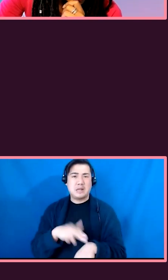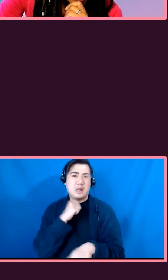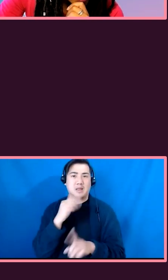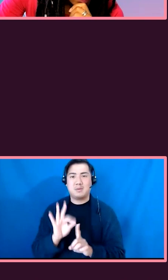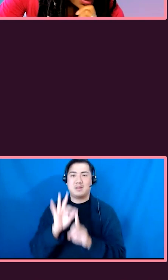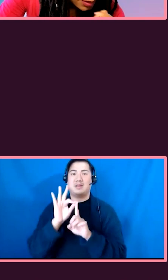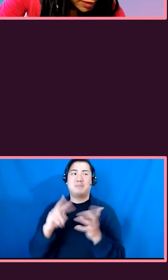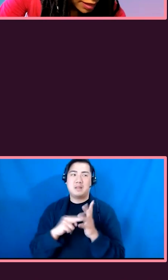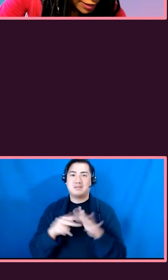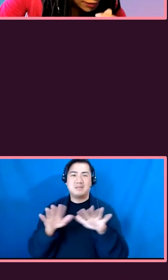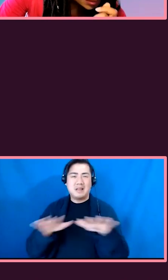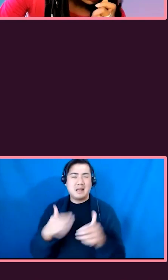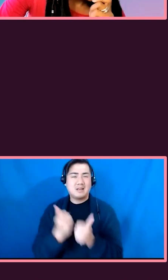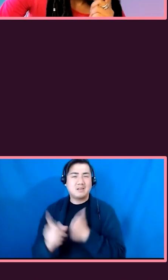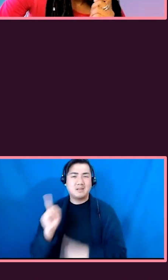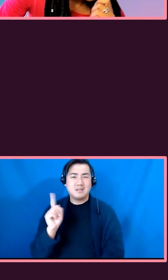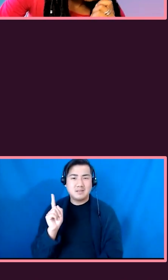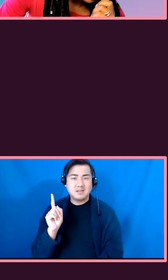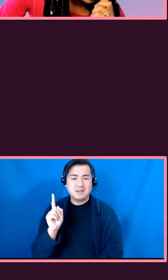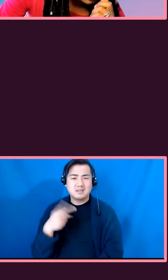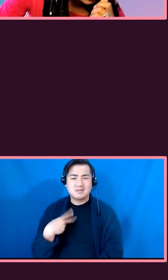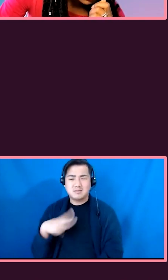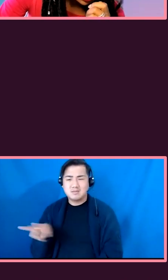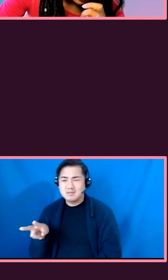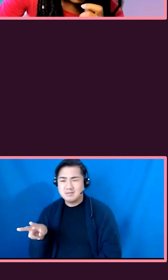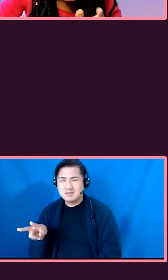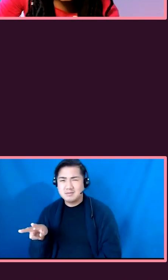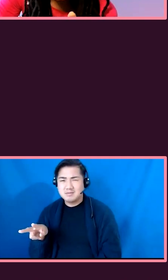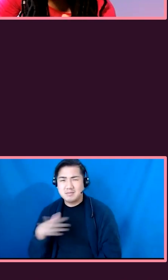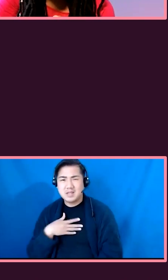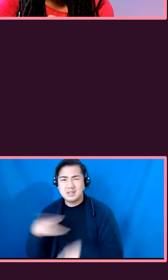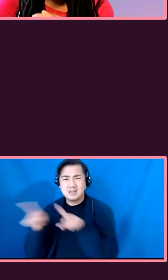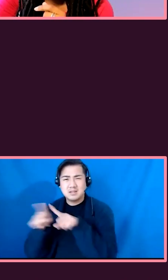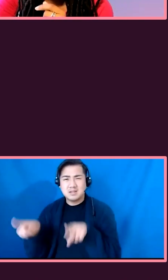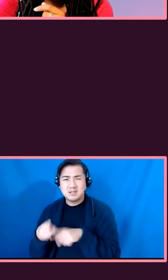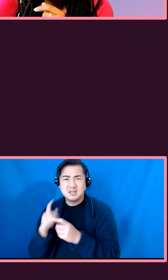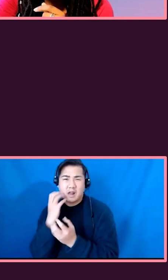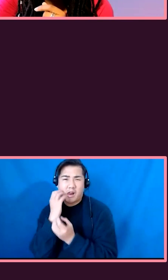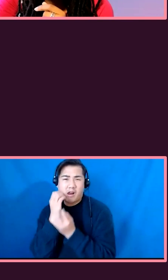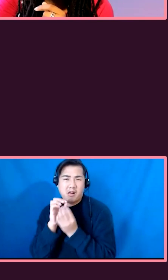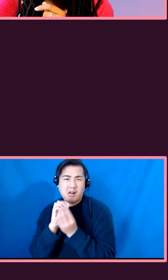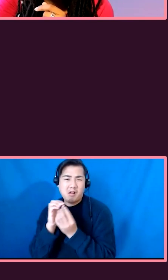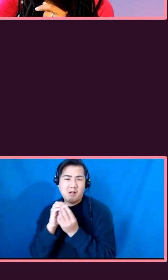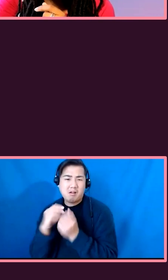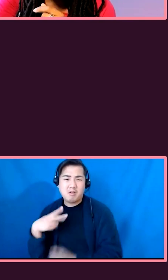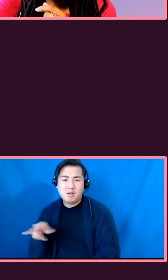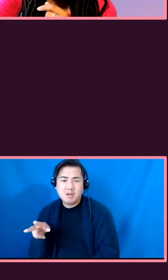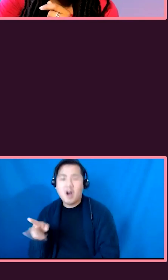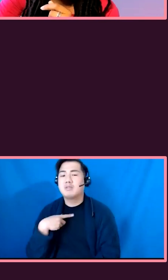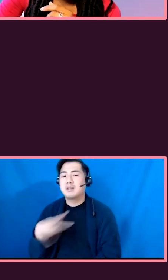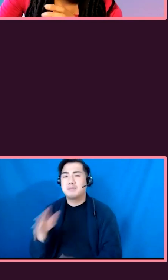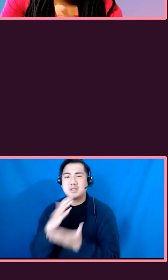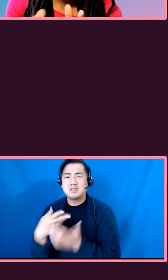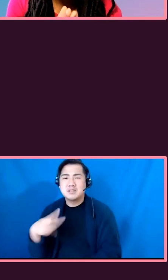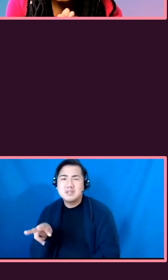at play. What is going on? It looks like I'm like chewing on my lip or something, but I do look super smart in that photo. Thank you, Laura.